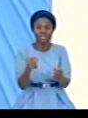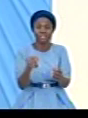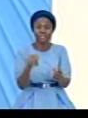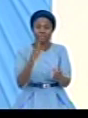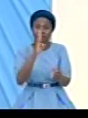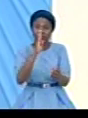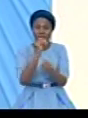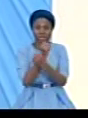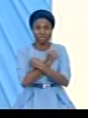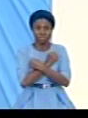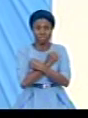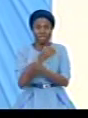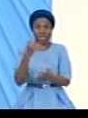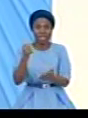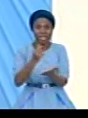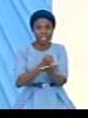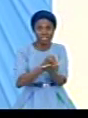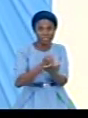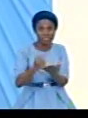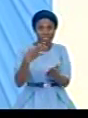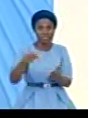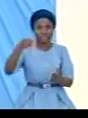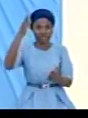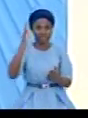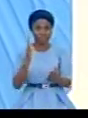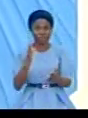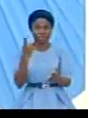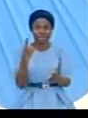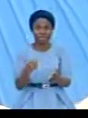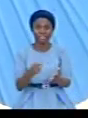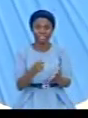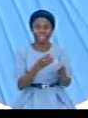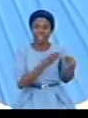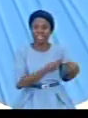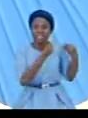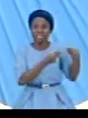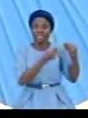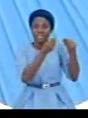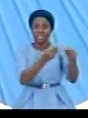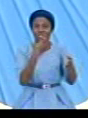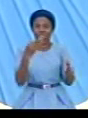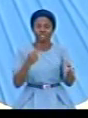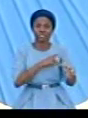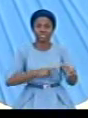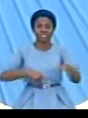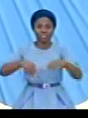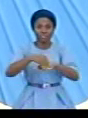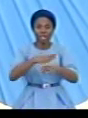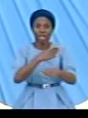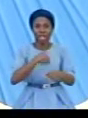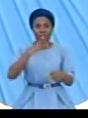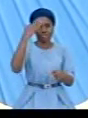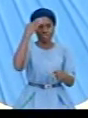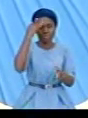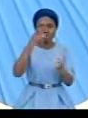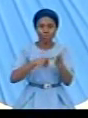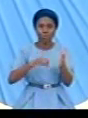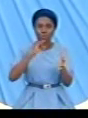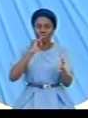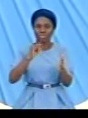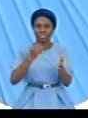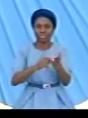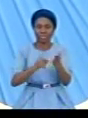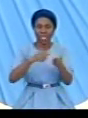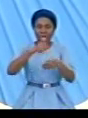God, or the heirs of the kingdom. And notice what is written concerning the believer. Notice what